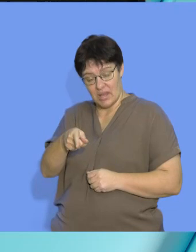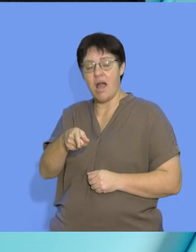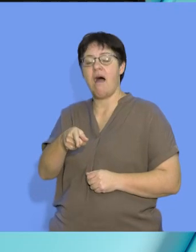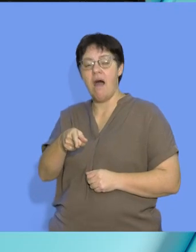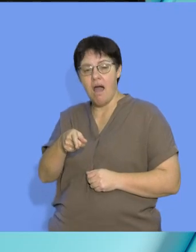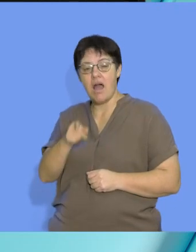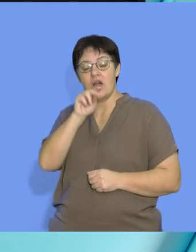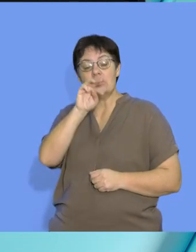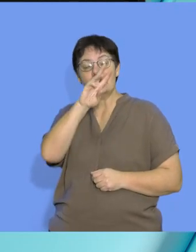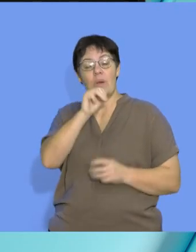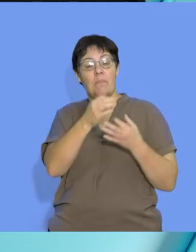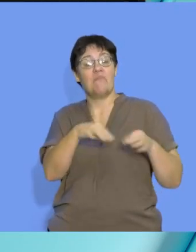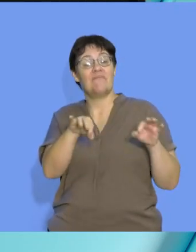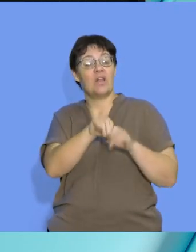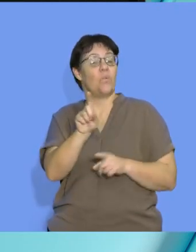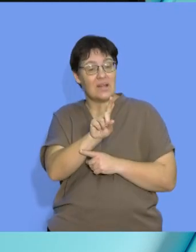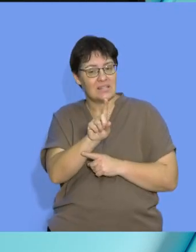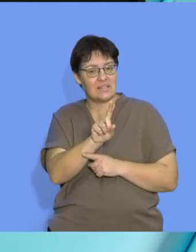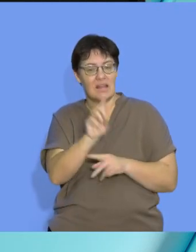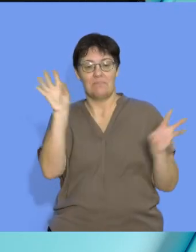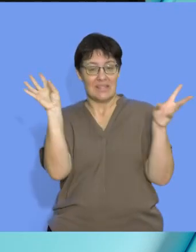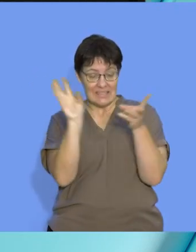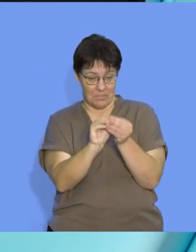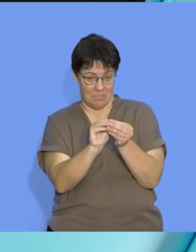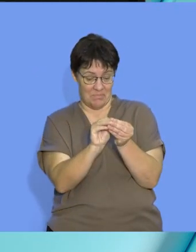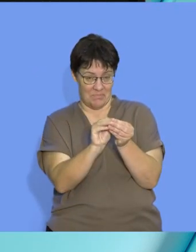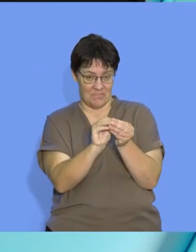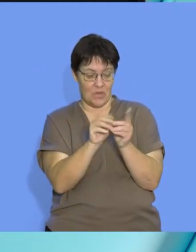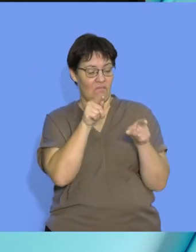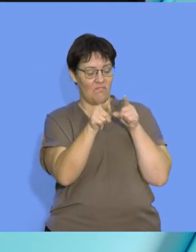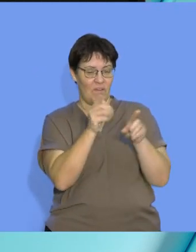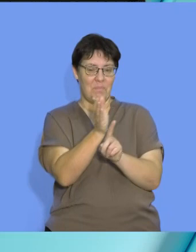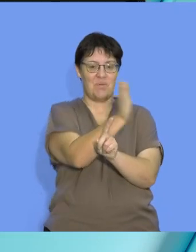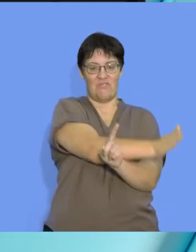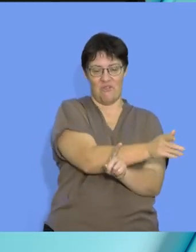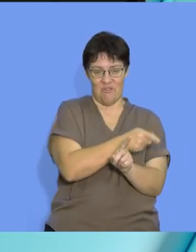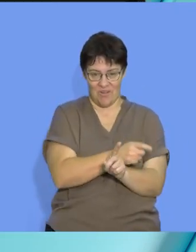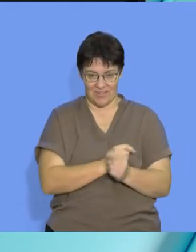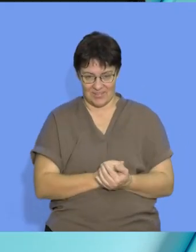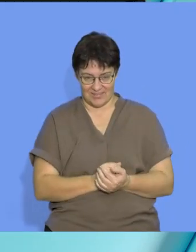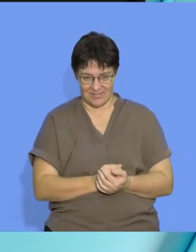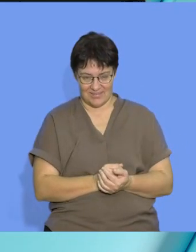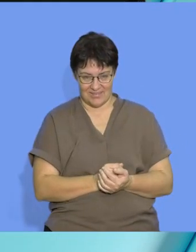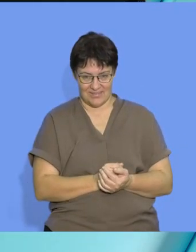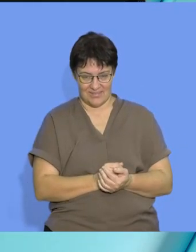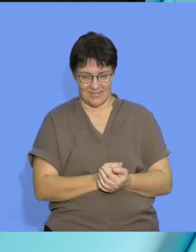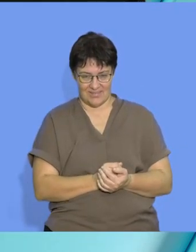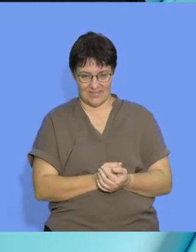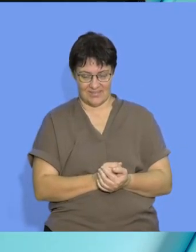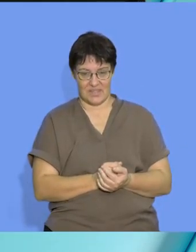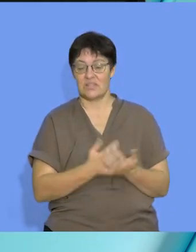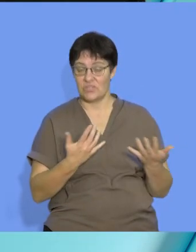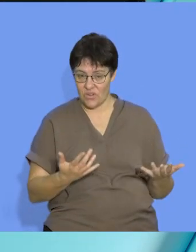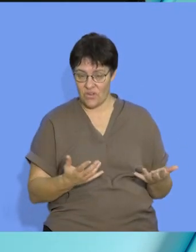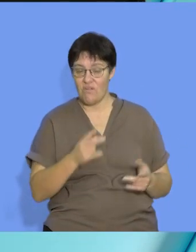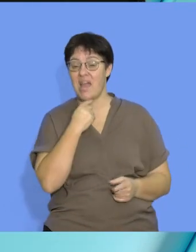term value is equal to the sum of the two values that came before that. So I'm going to say